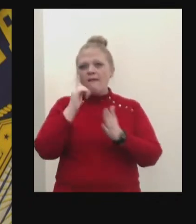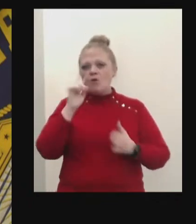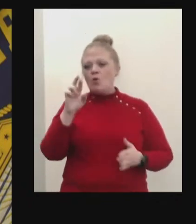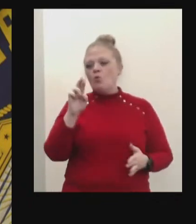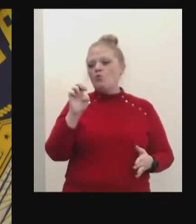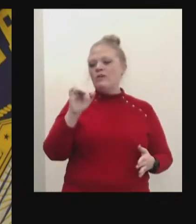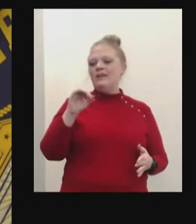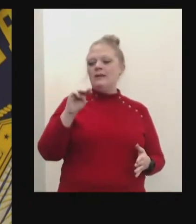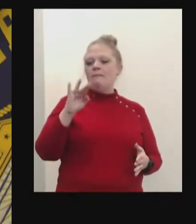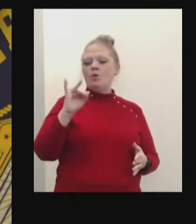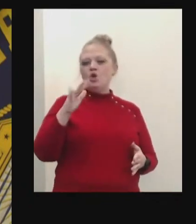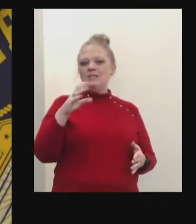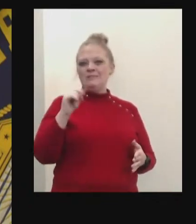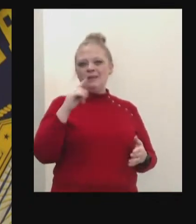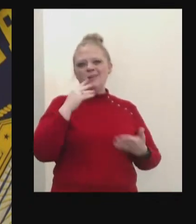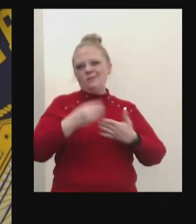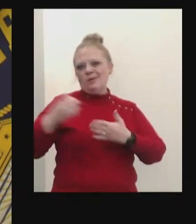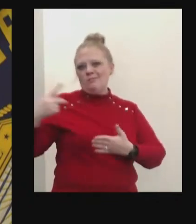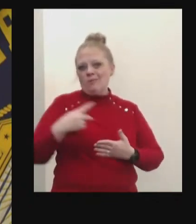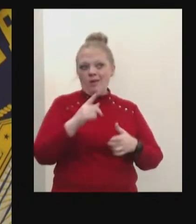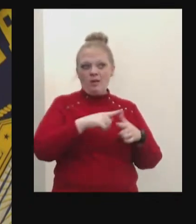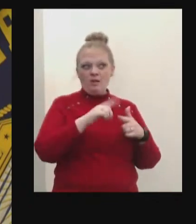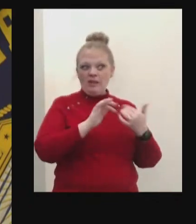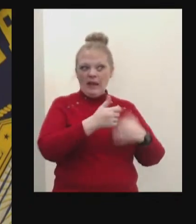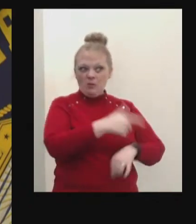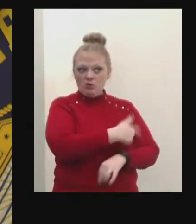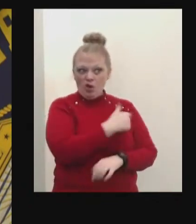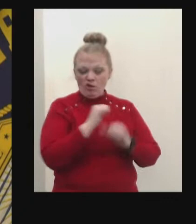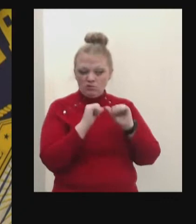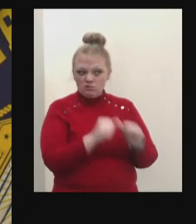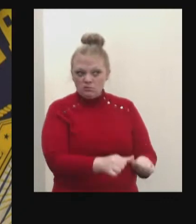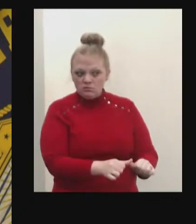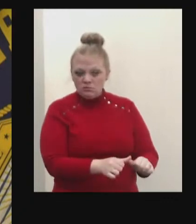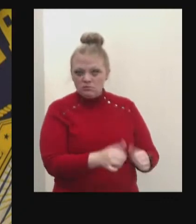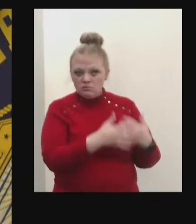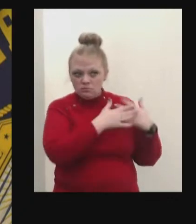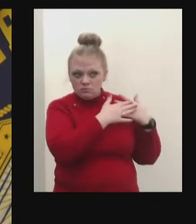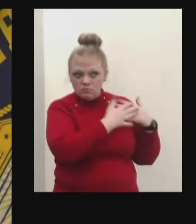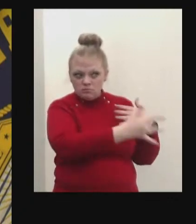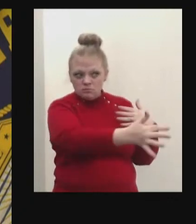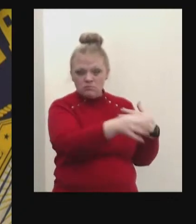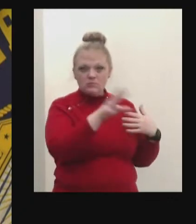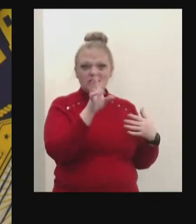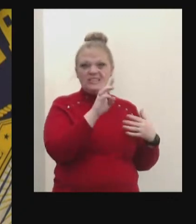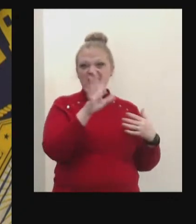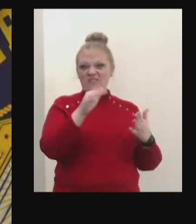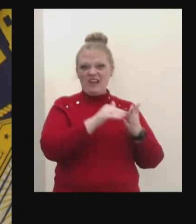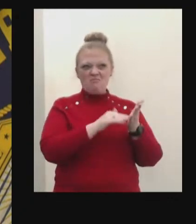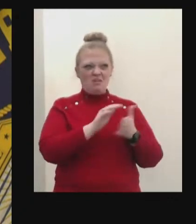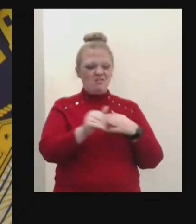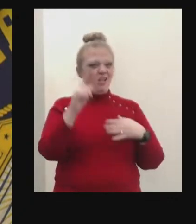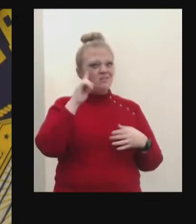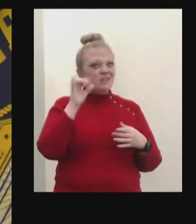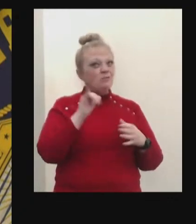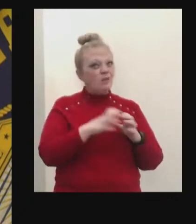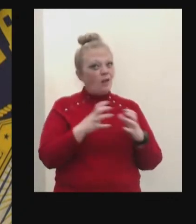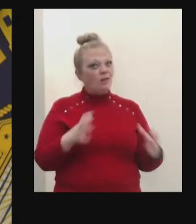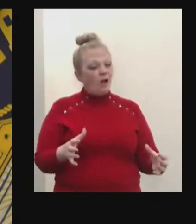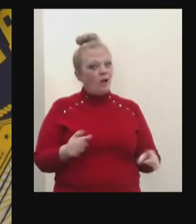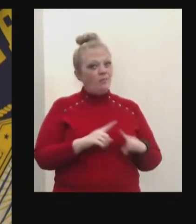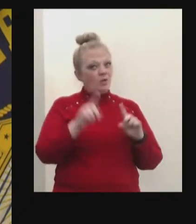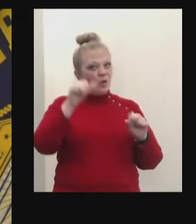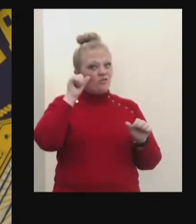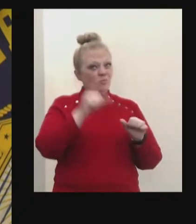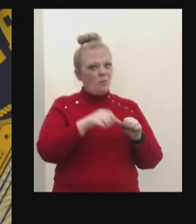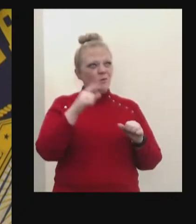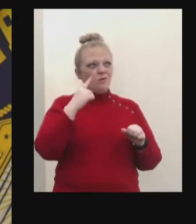to how long it will be there for. Is this a 65 million? Sounds like a lot, but you also have to remember that's for the entire